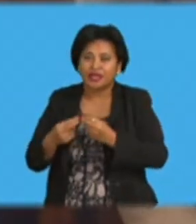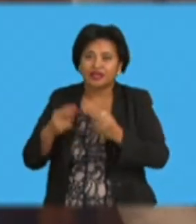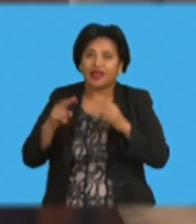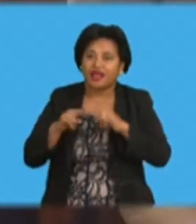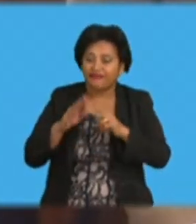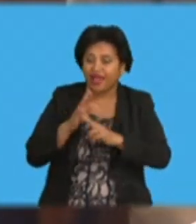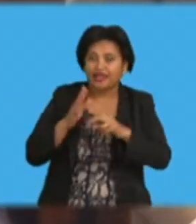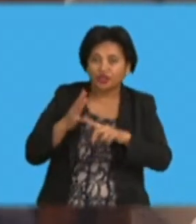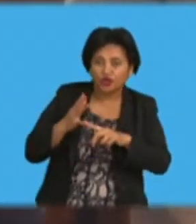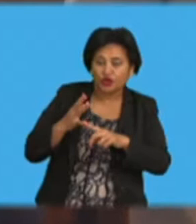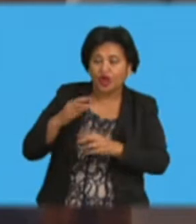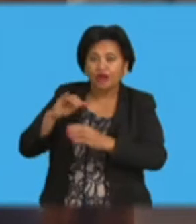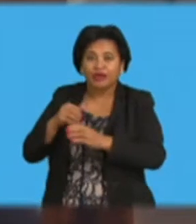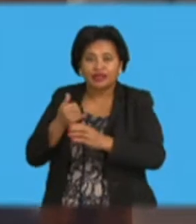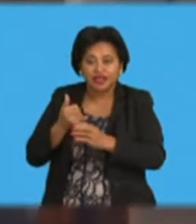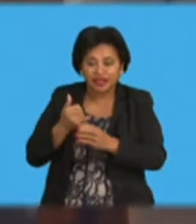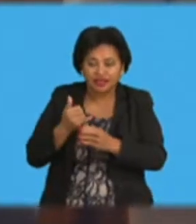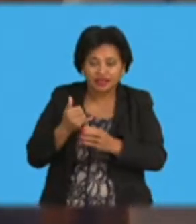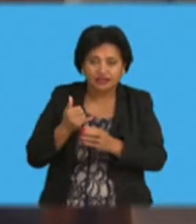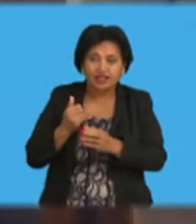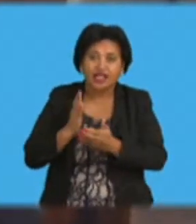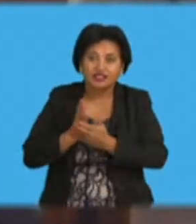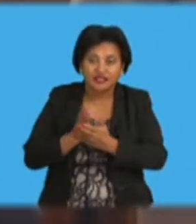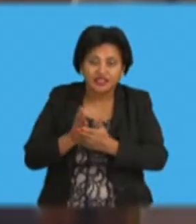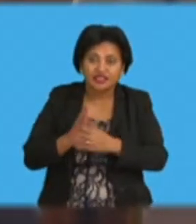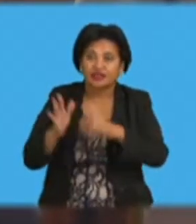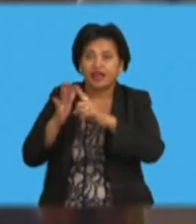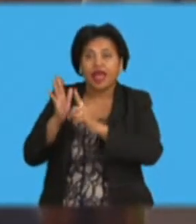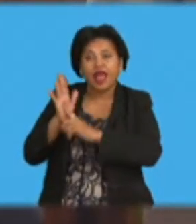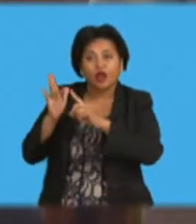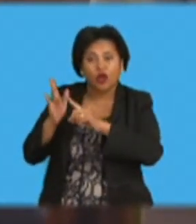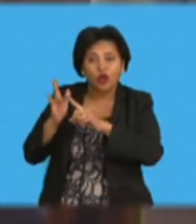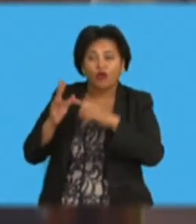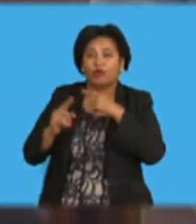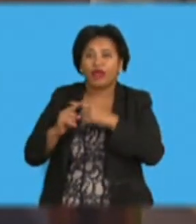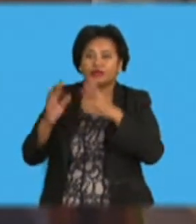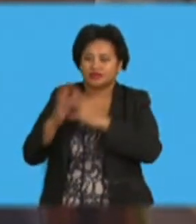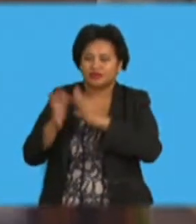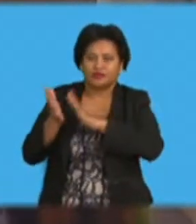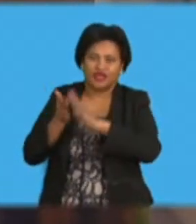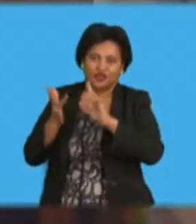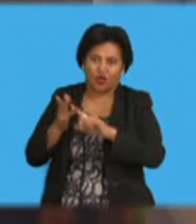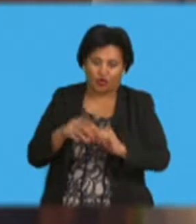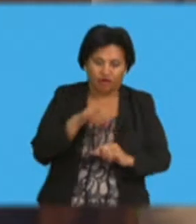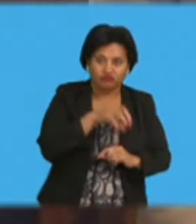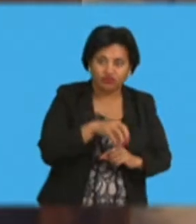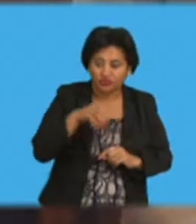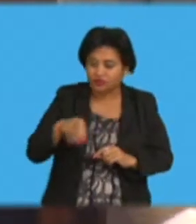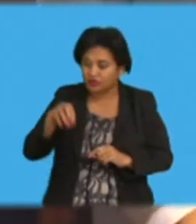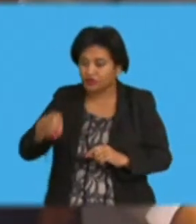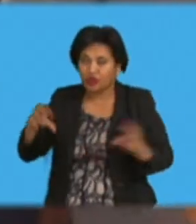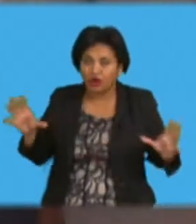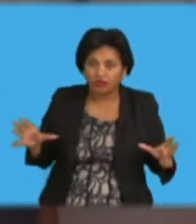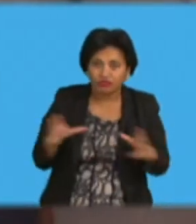University, International Labour Organization, and the World Health Organization. So all of these bodies working together to look at